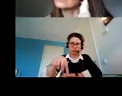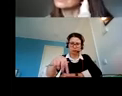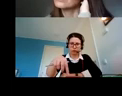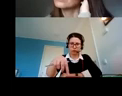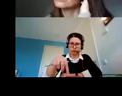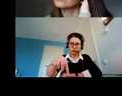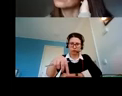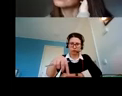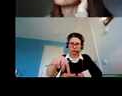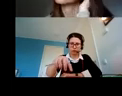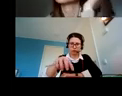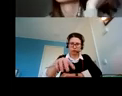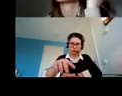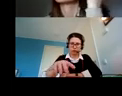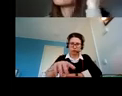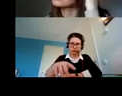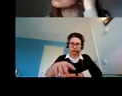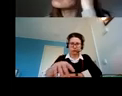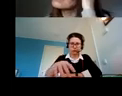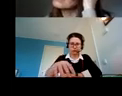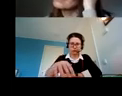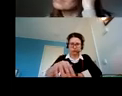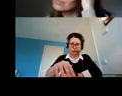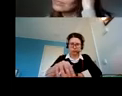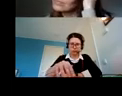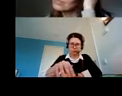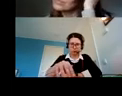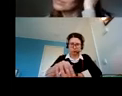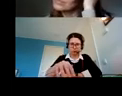review version that has been launched 2 years ago.